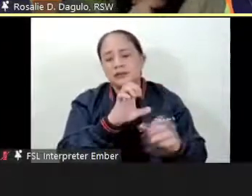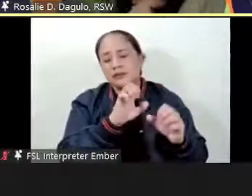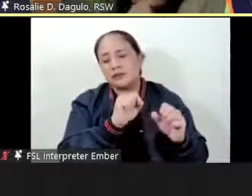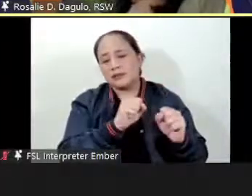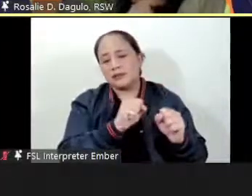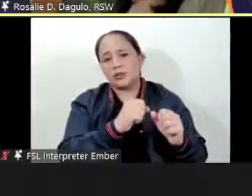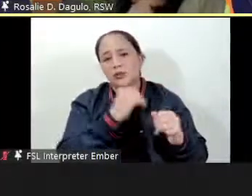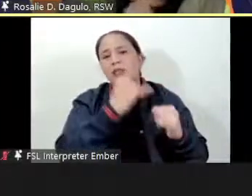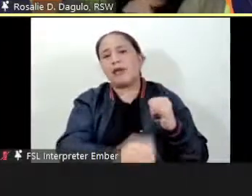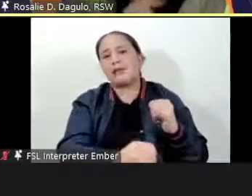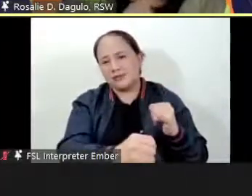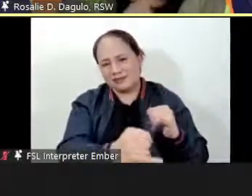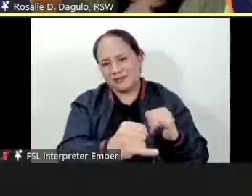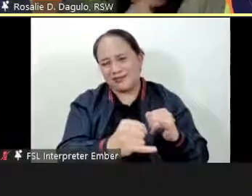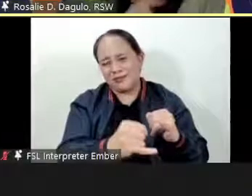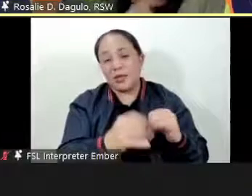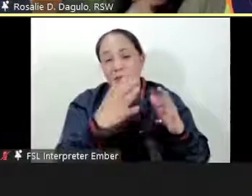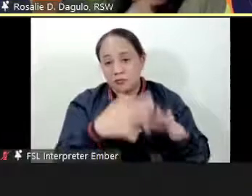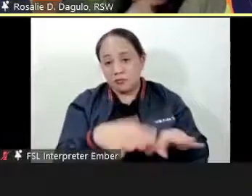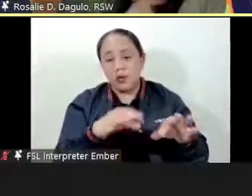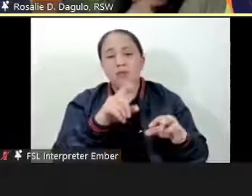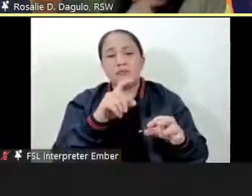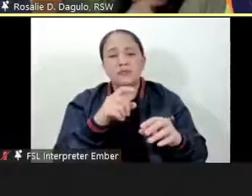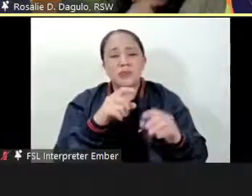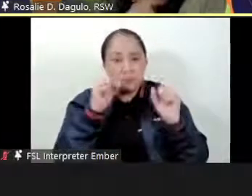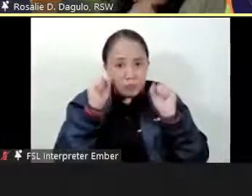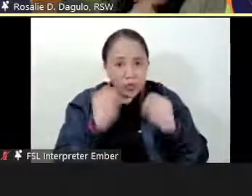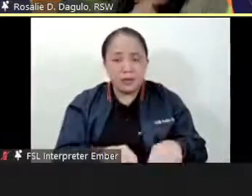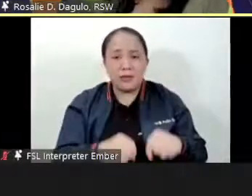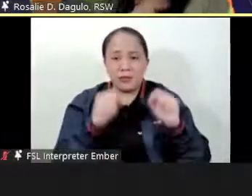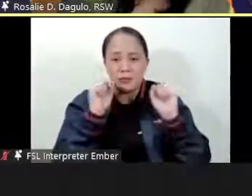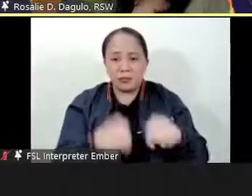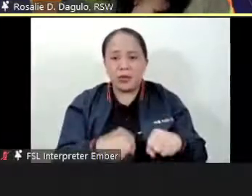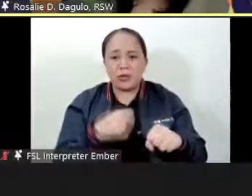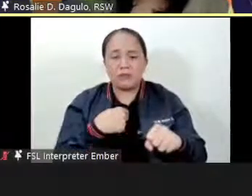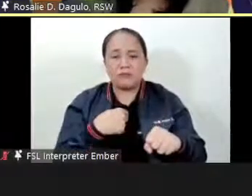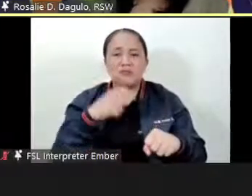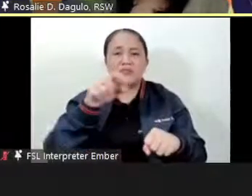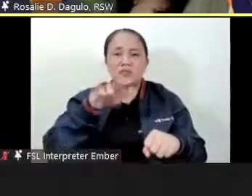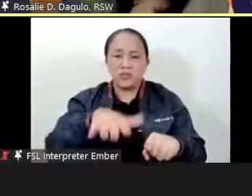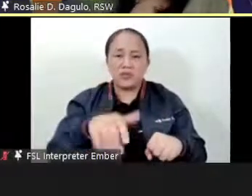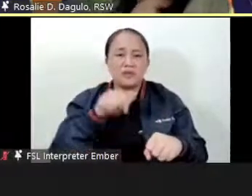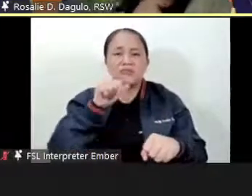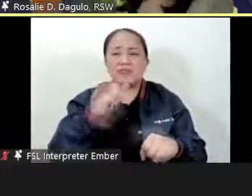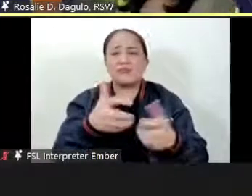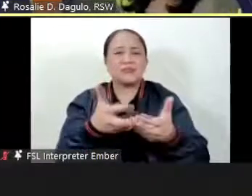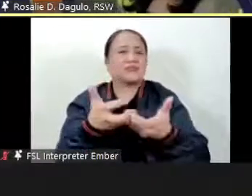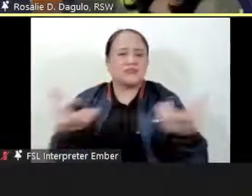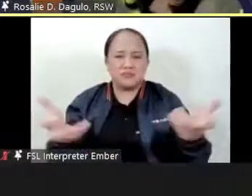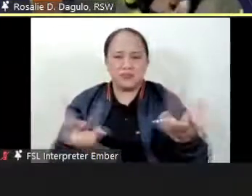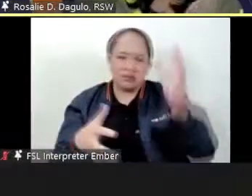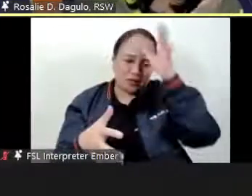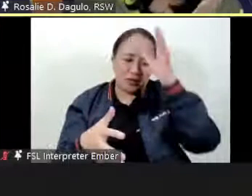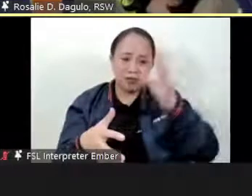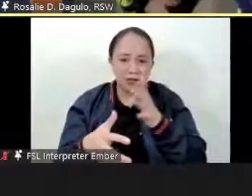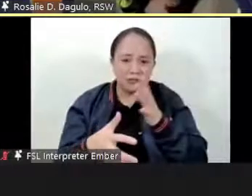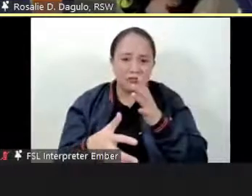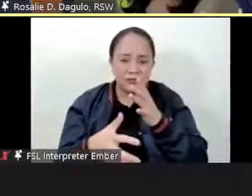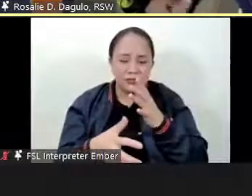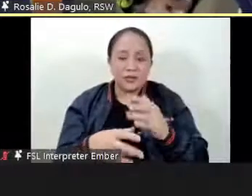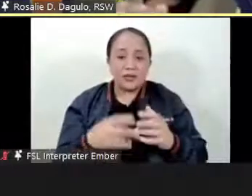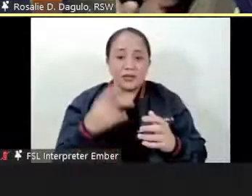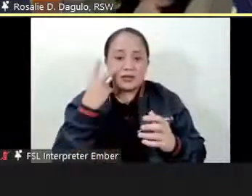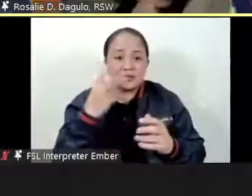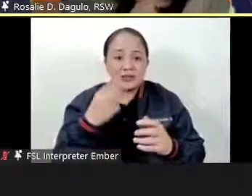resort, and as much as possible, the child should not be separated from the parents. So you would note in the